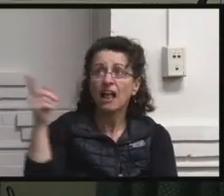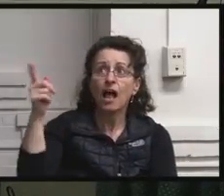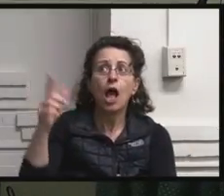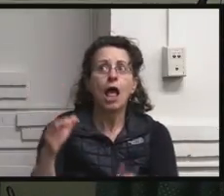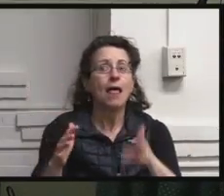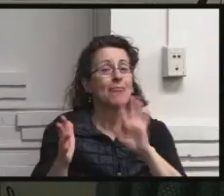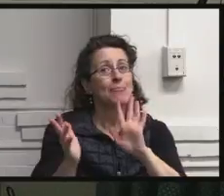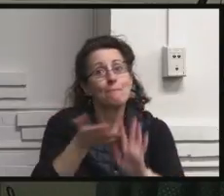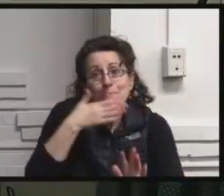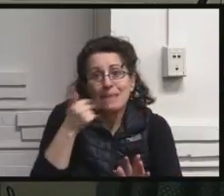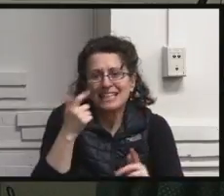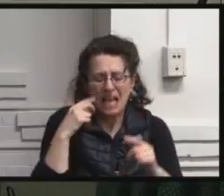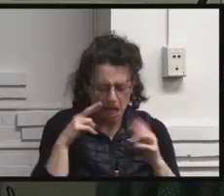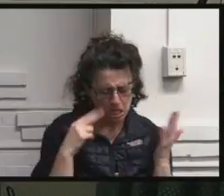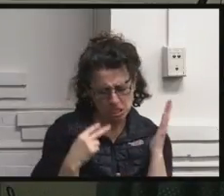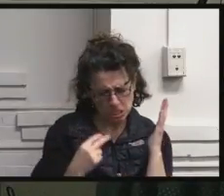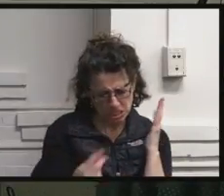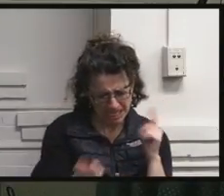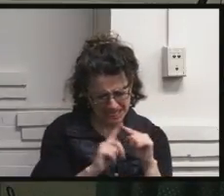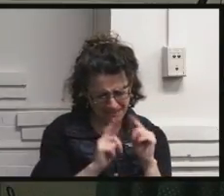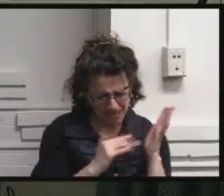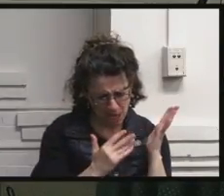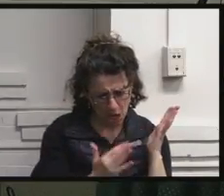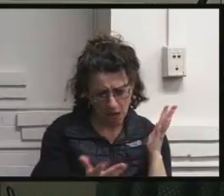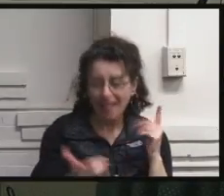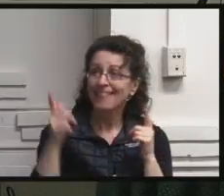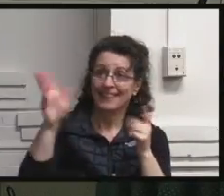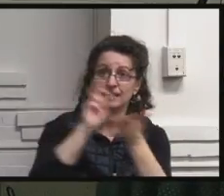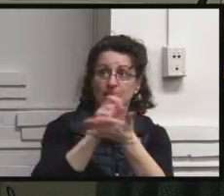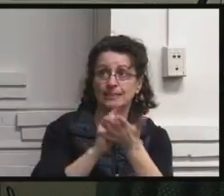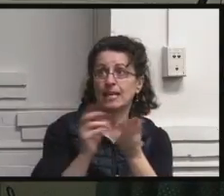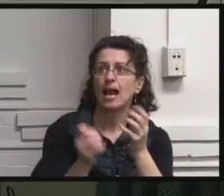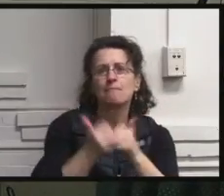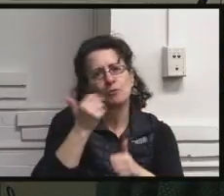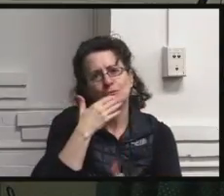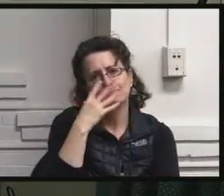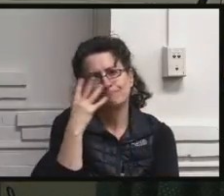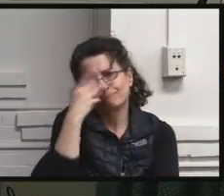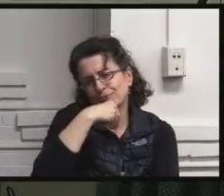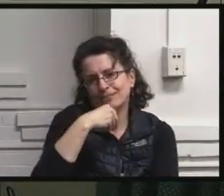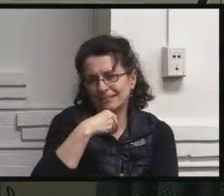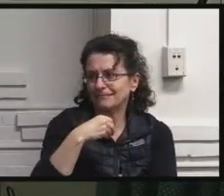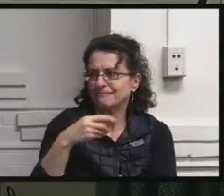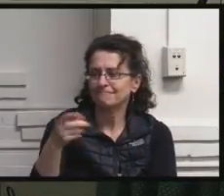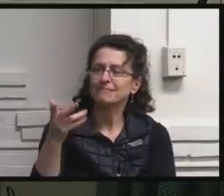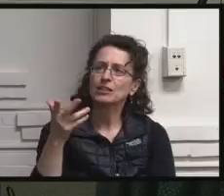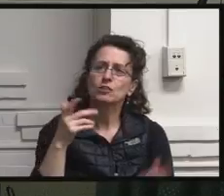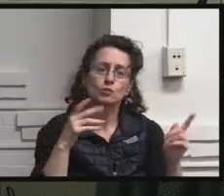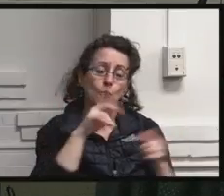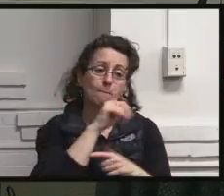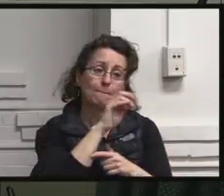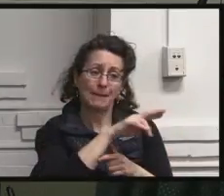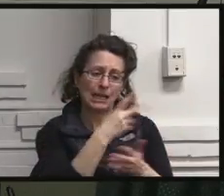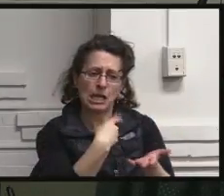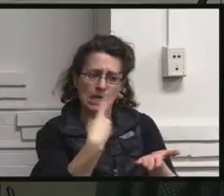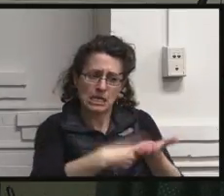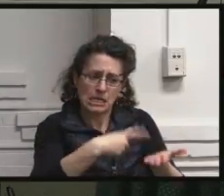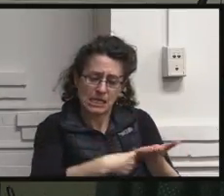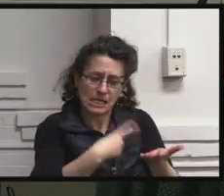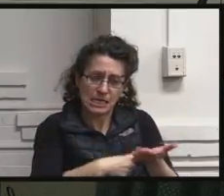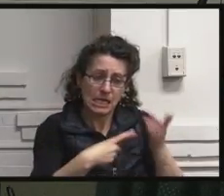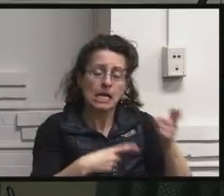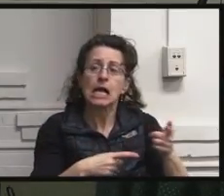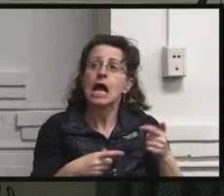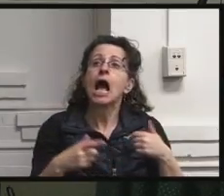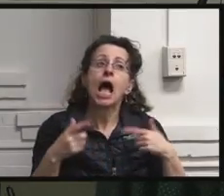that I have kind of in my cache of bridge rails. And so Peter and I went back and forth. I got approval from Peter to proceed with this bridge